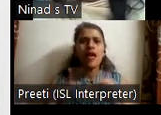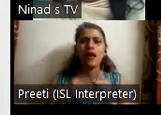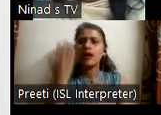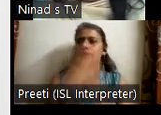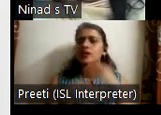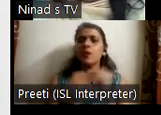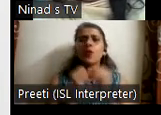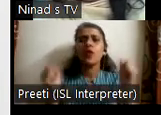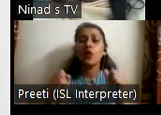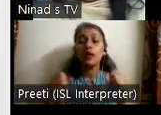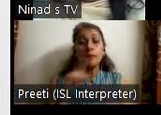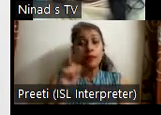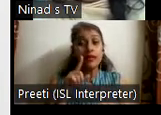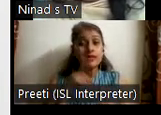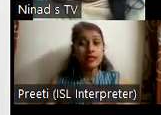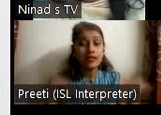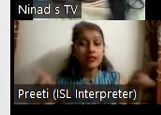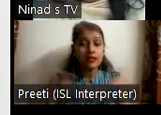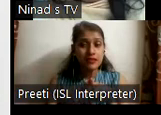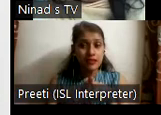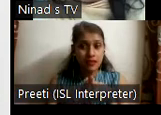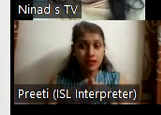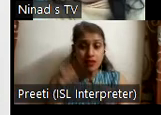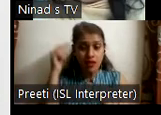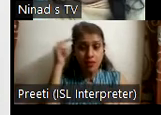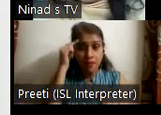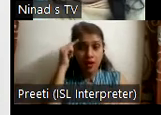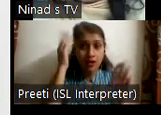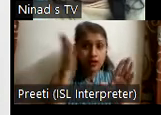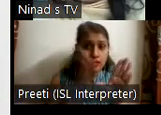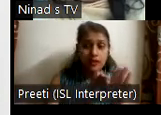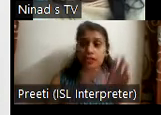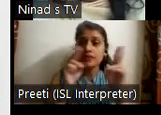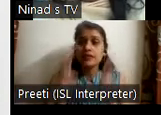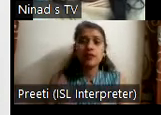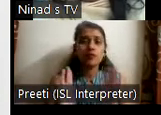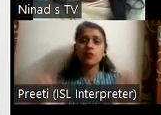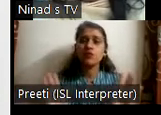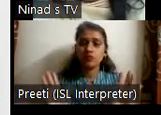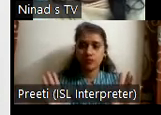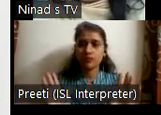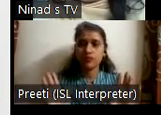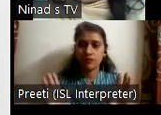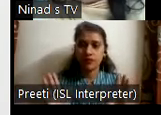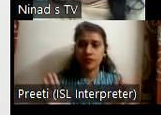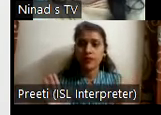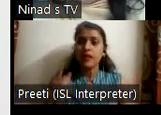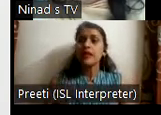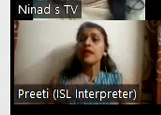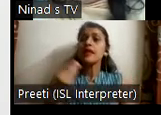the same time, do not stigmatize them. You see, do not give